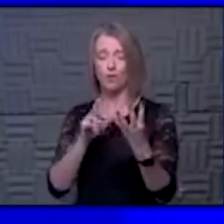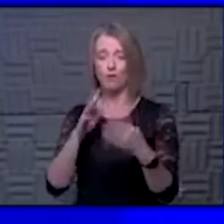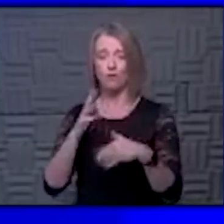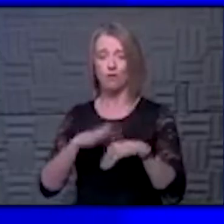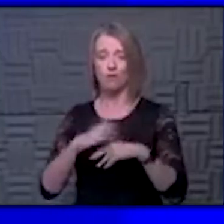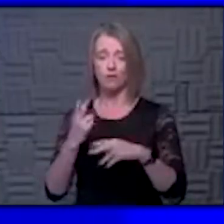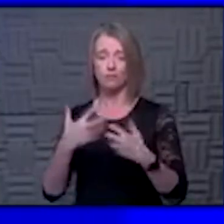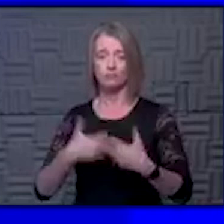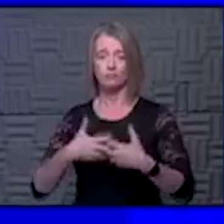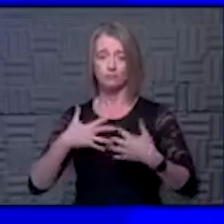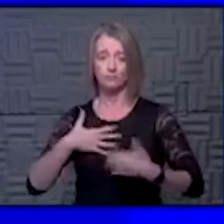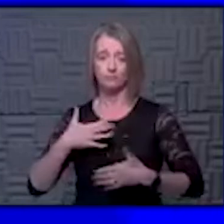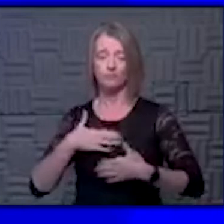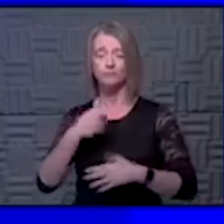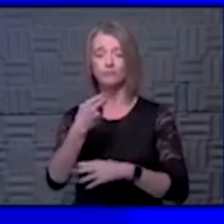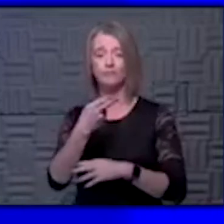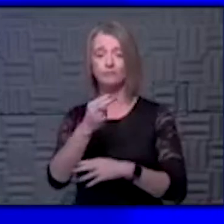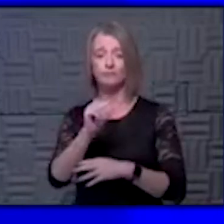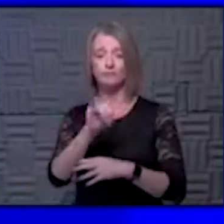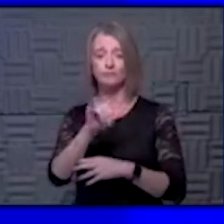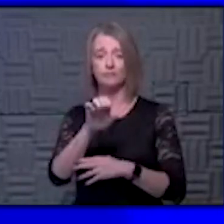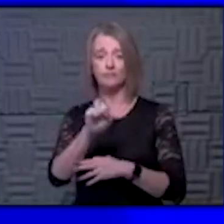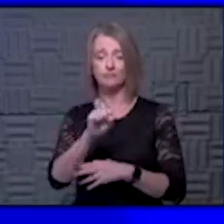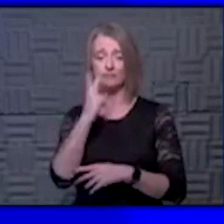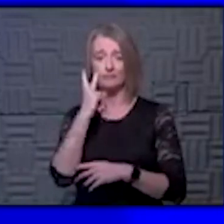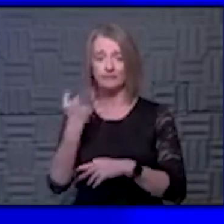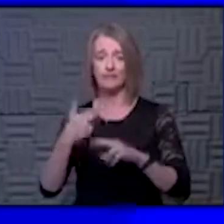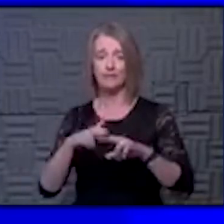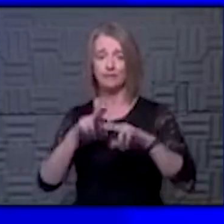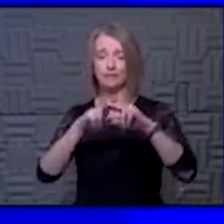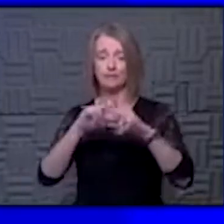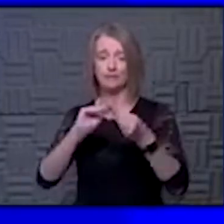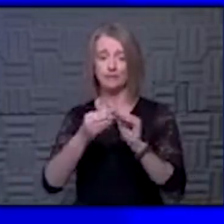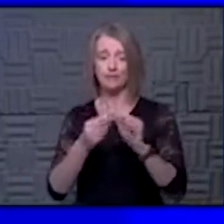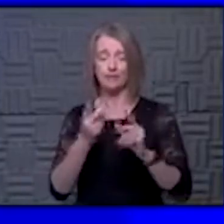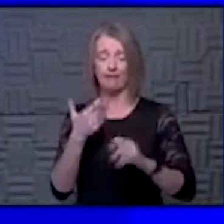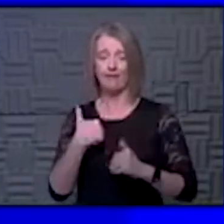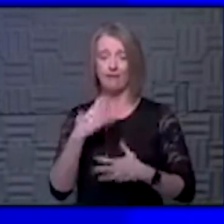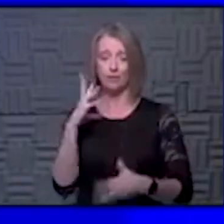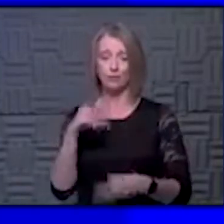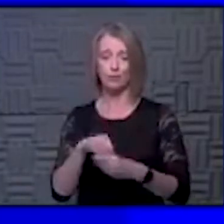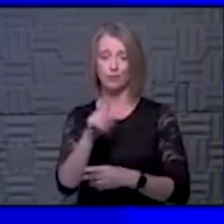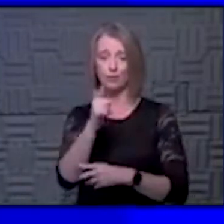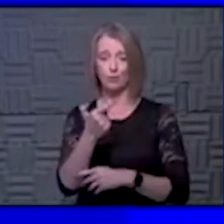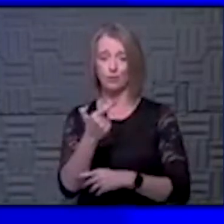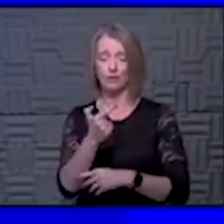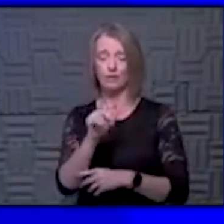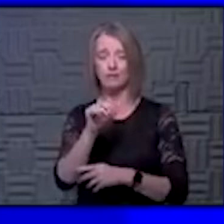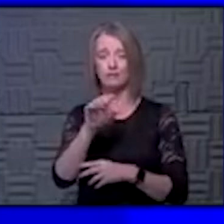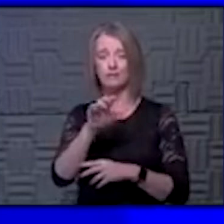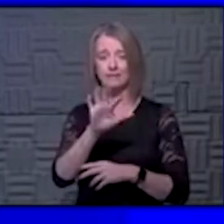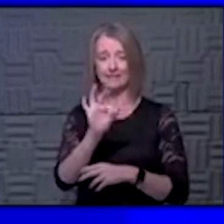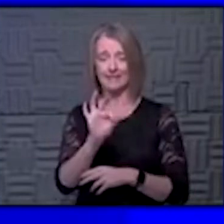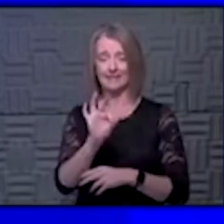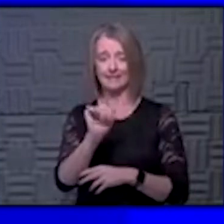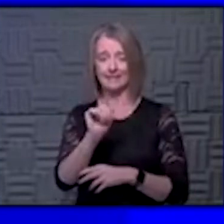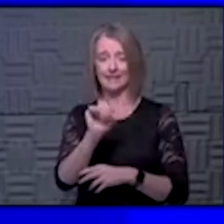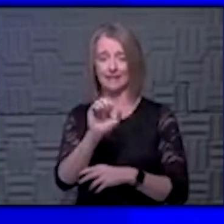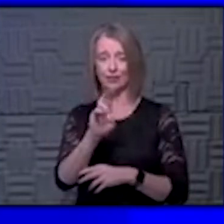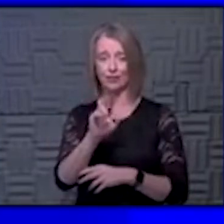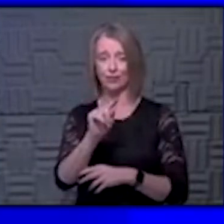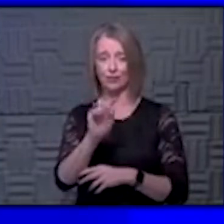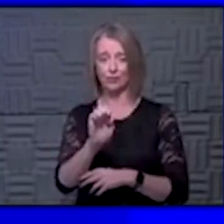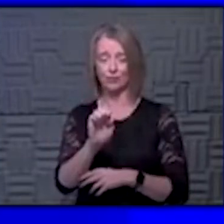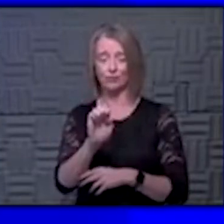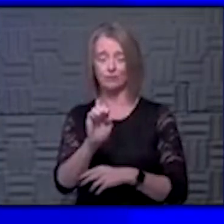luckily. And then in Hays, they are seeing an increase in their numbers too. They have a total of 21, so 19 acute infections, and then 2